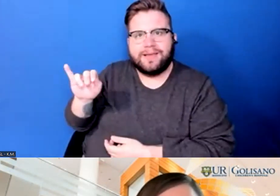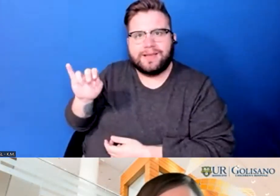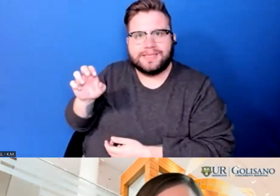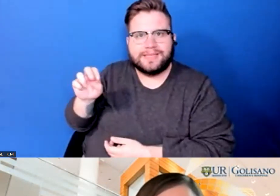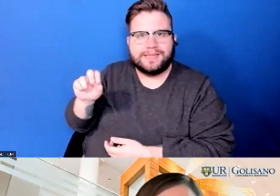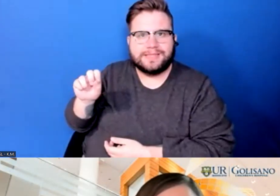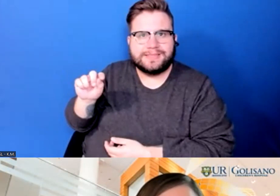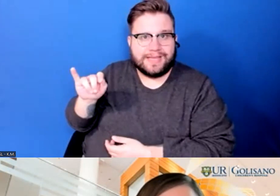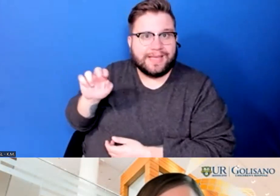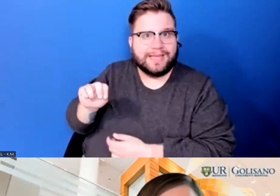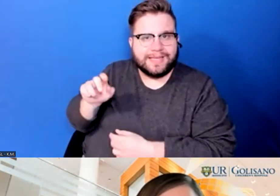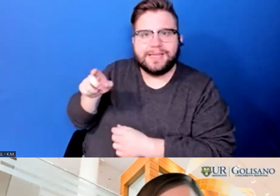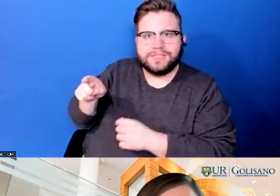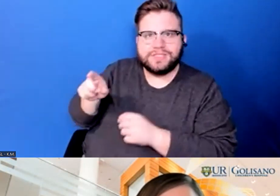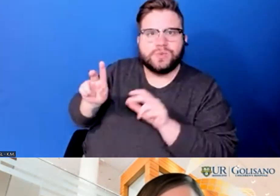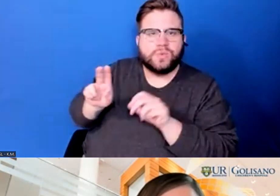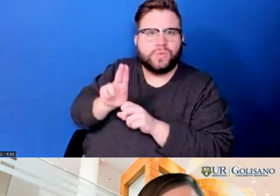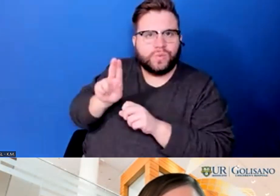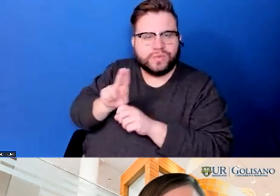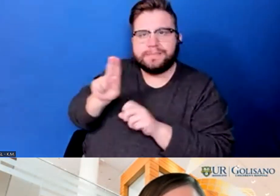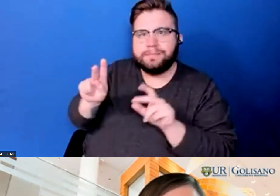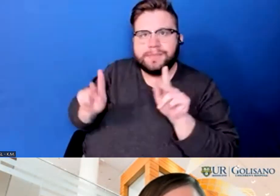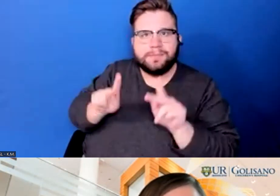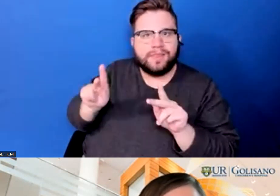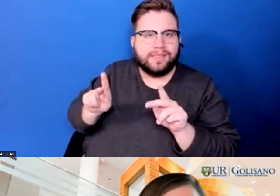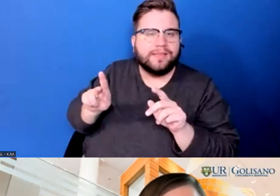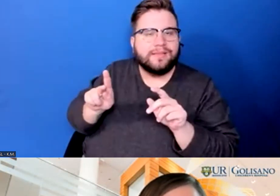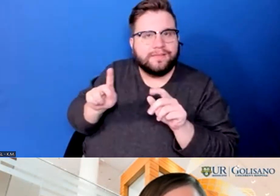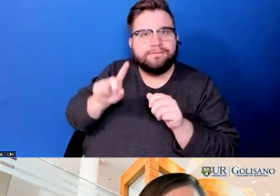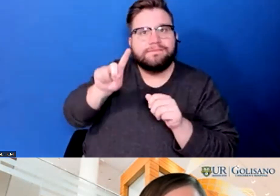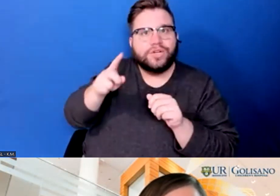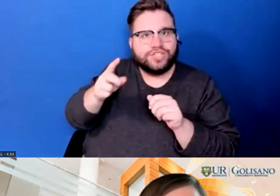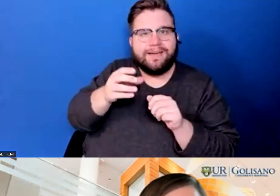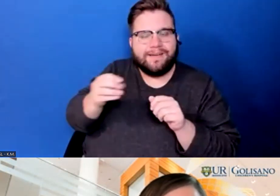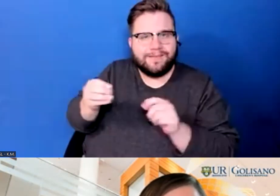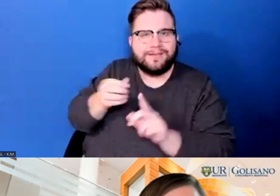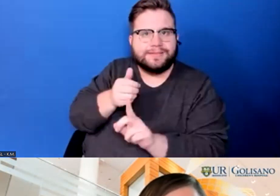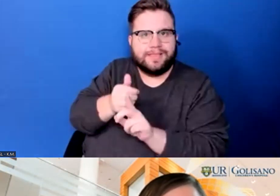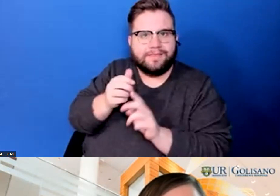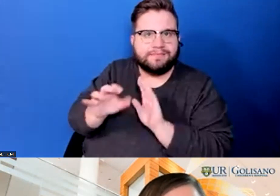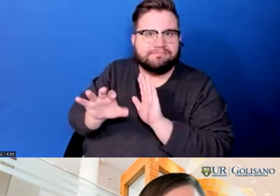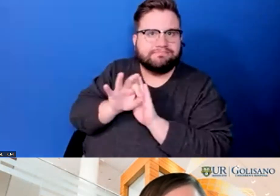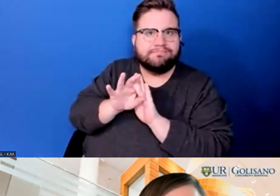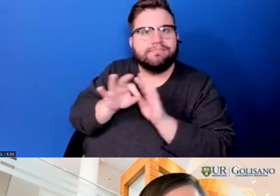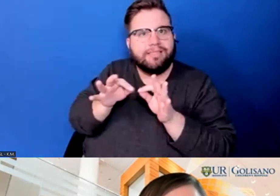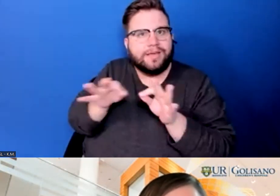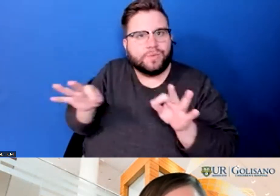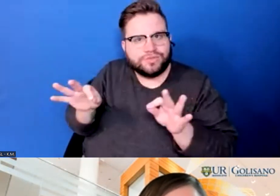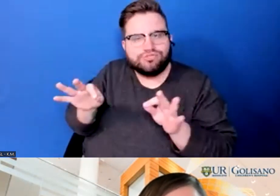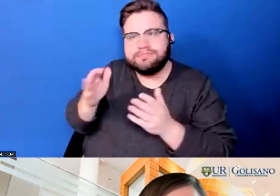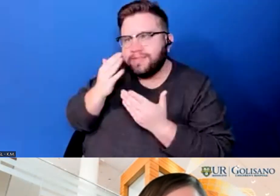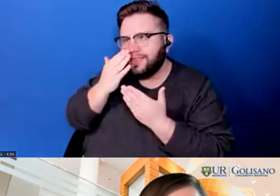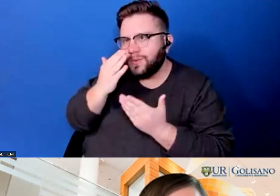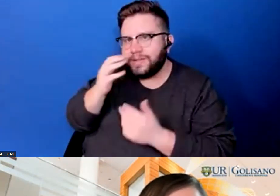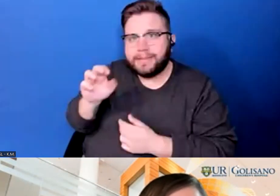first and self-identified language. That is very respectful. So thank you. Emily, do you want to